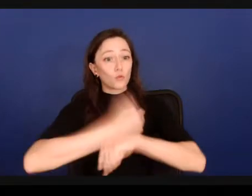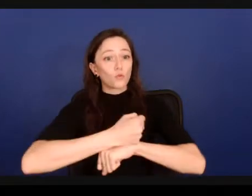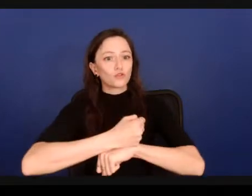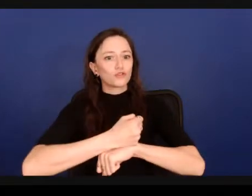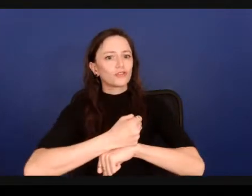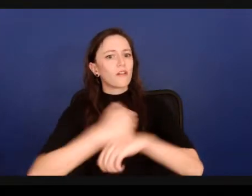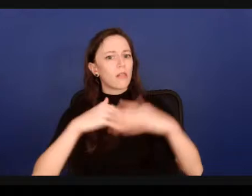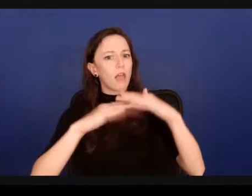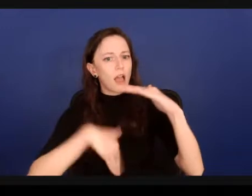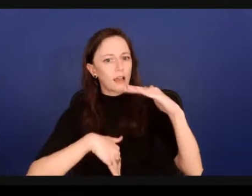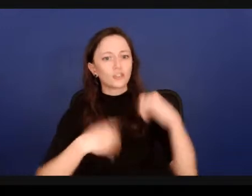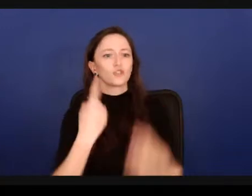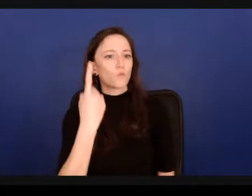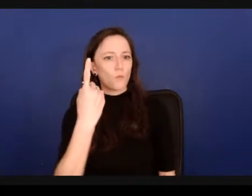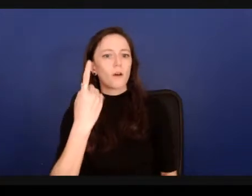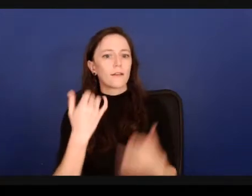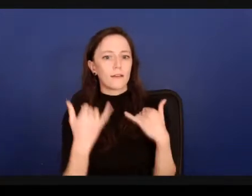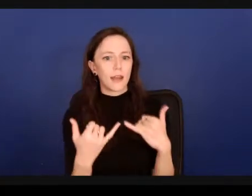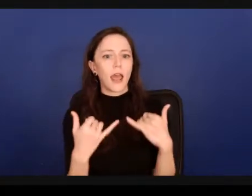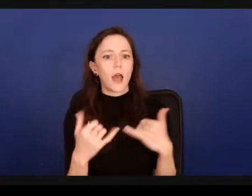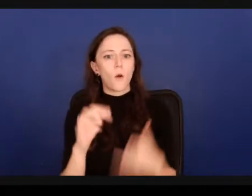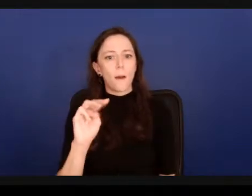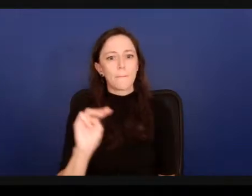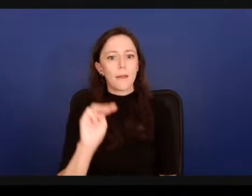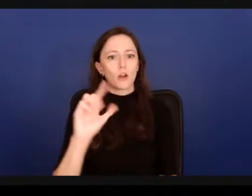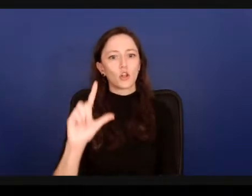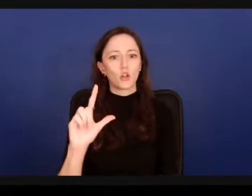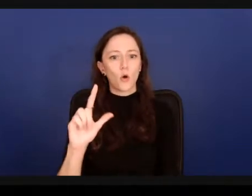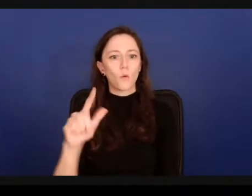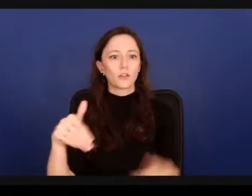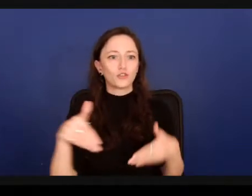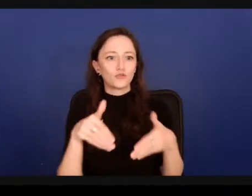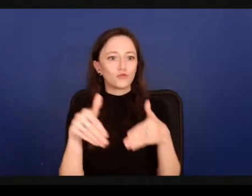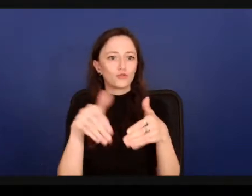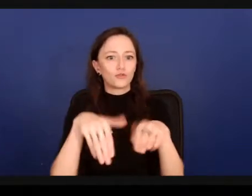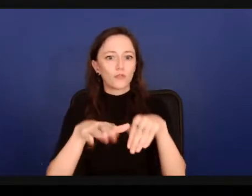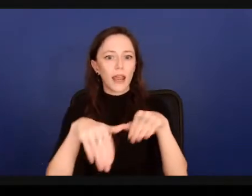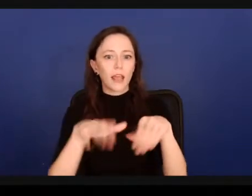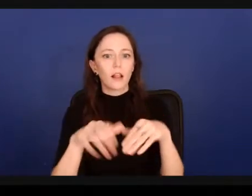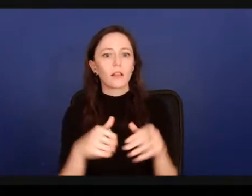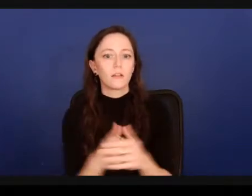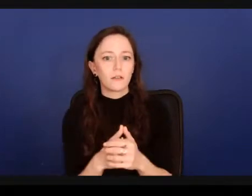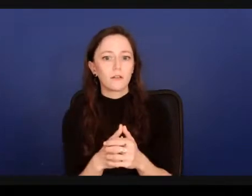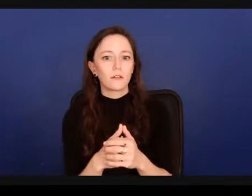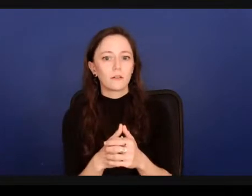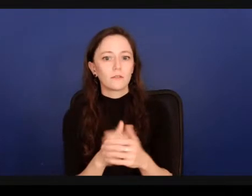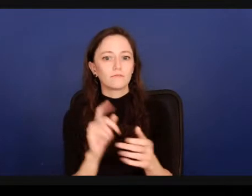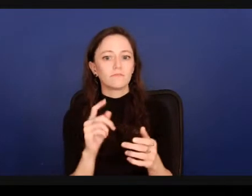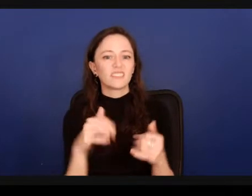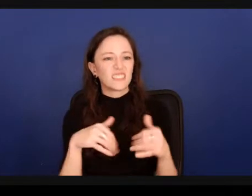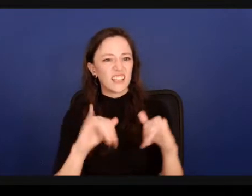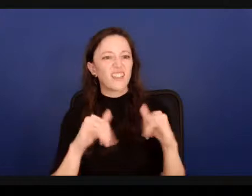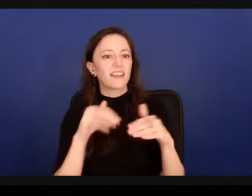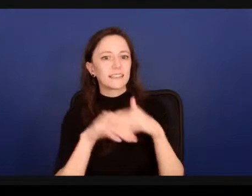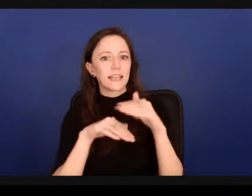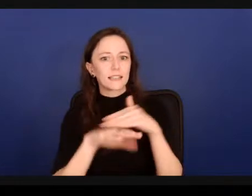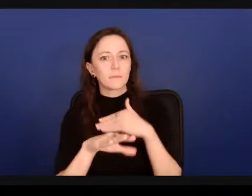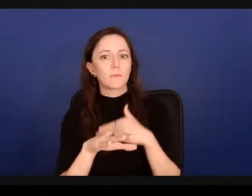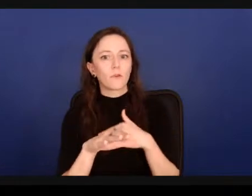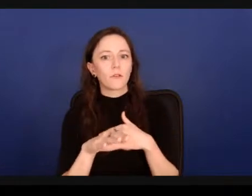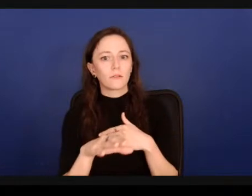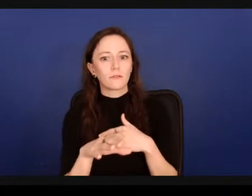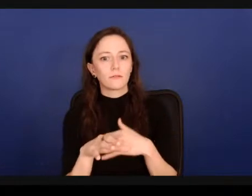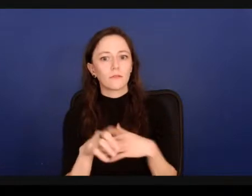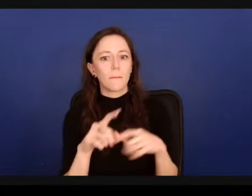Hill Cabin. And of course, the summit's still accessible by Pineapple Trail. Right? So that's a lot